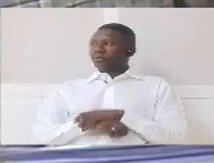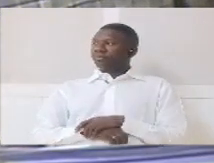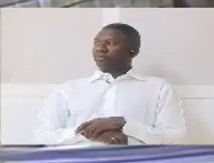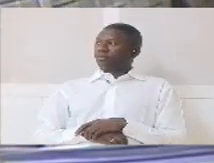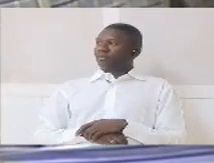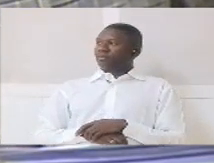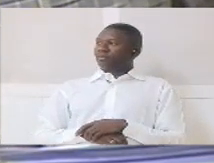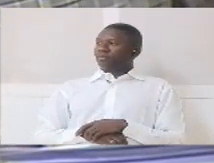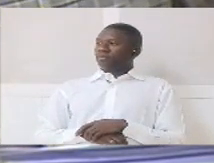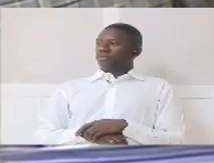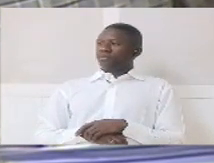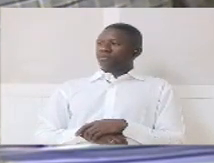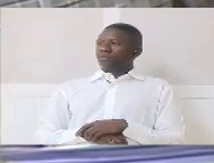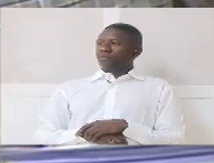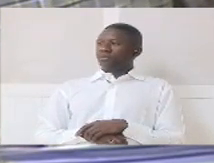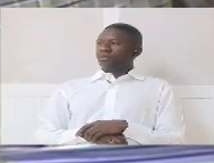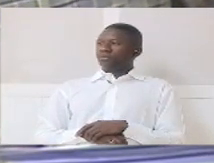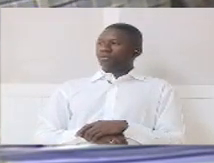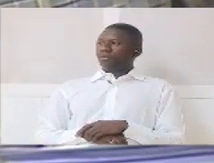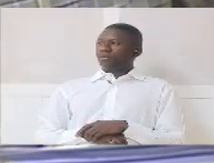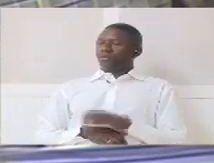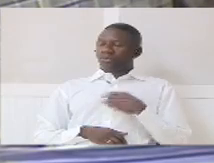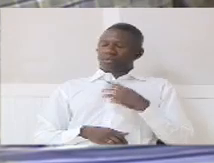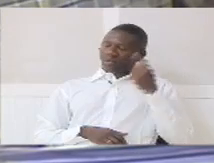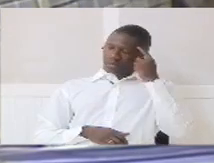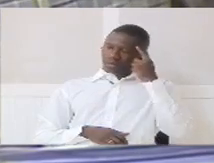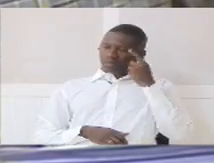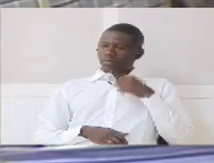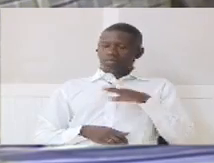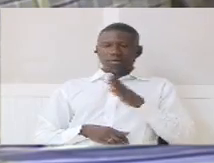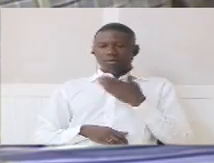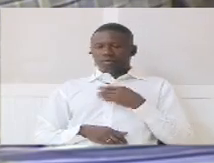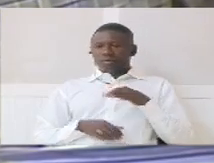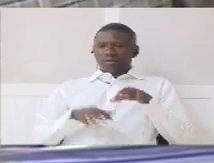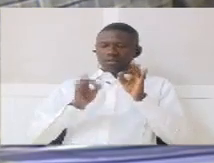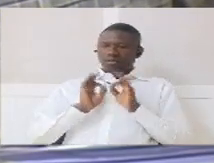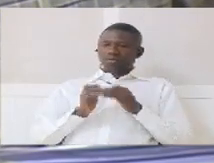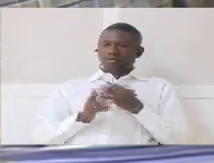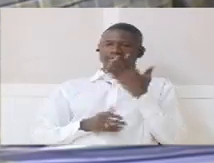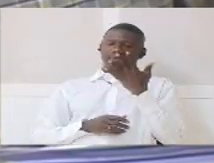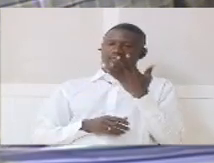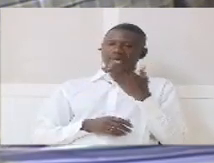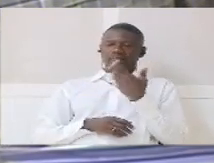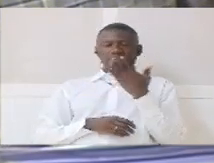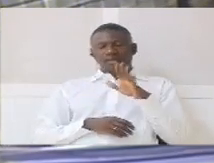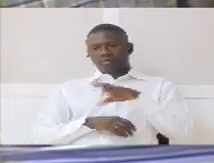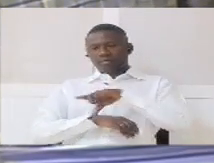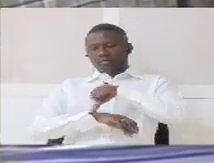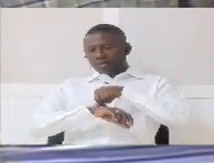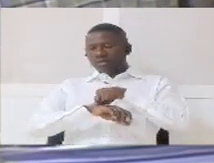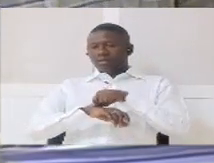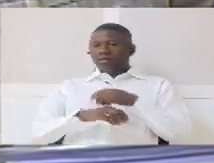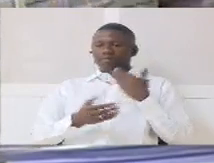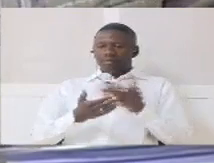So I would propose that maybe we take some 5-10 more minutes and we'd be done with